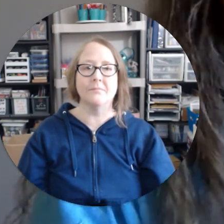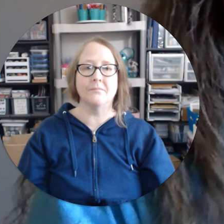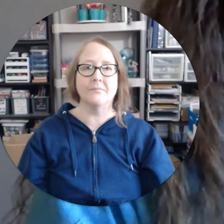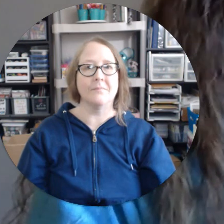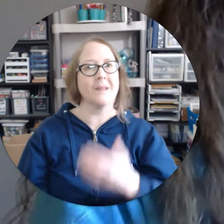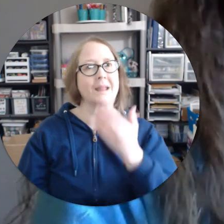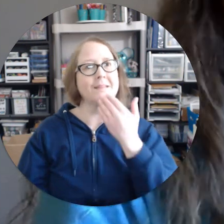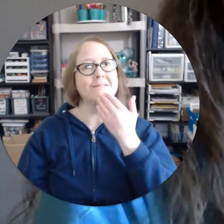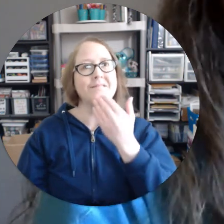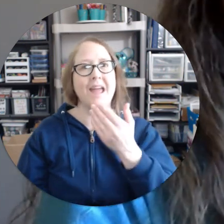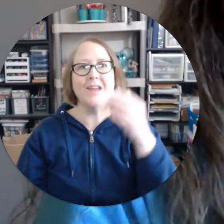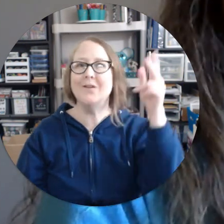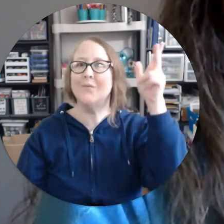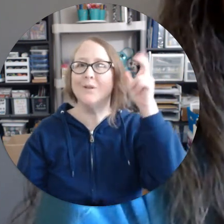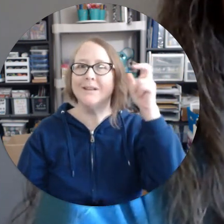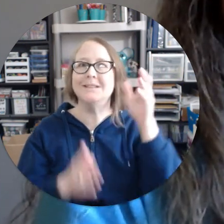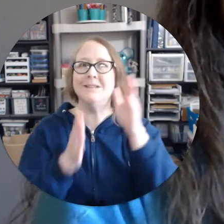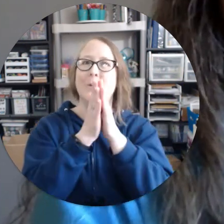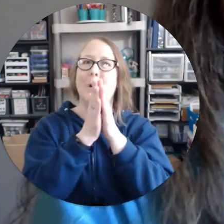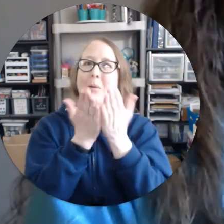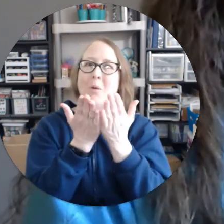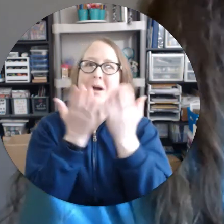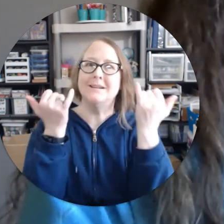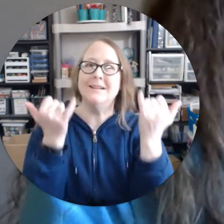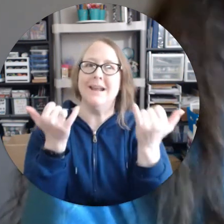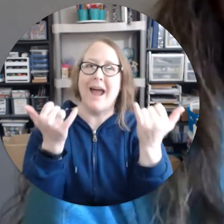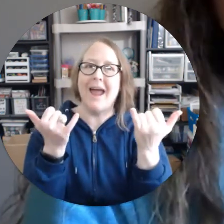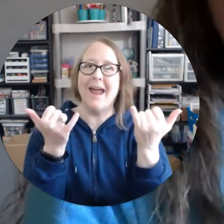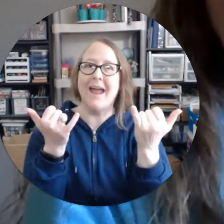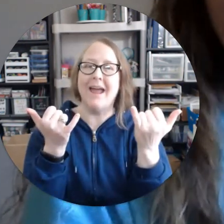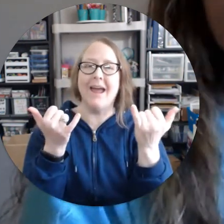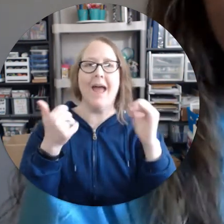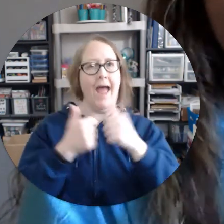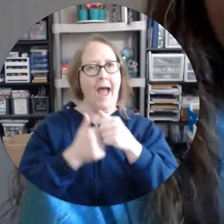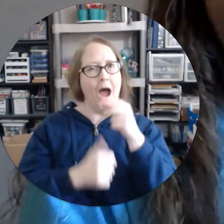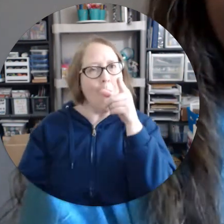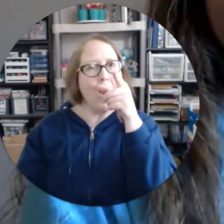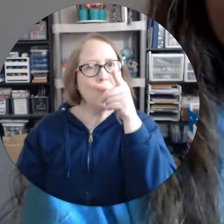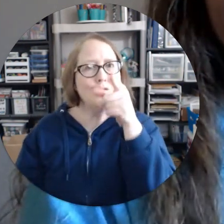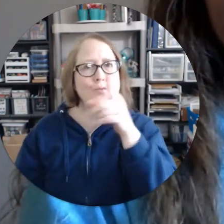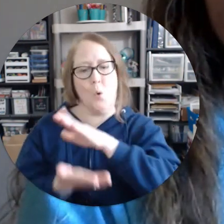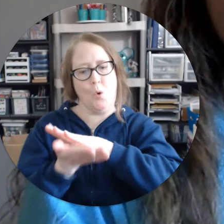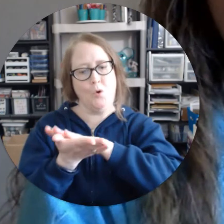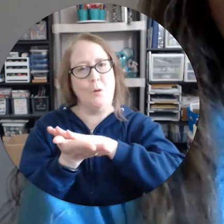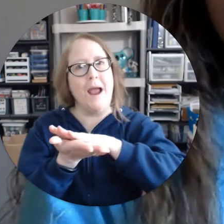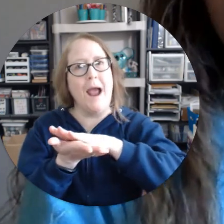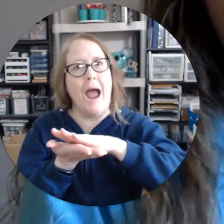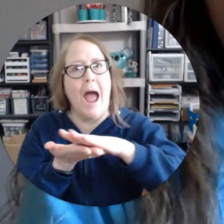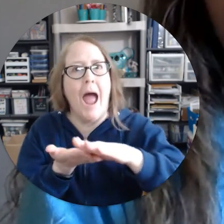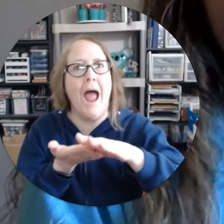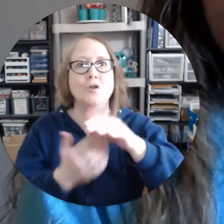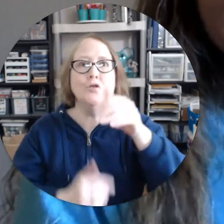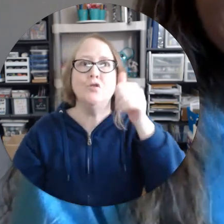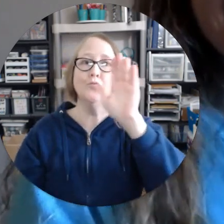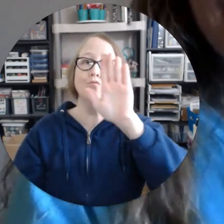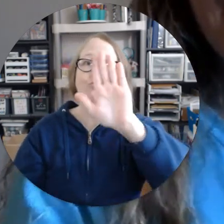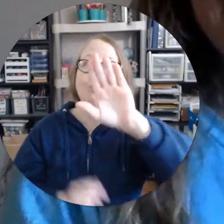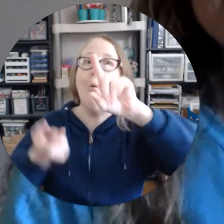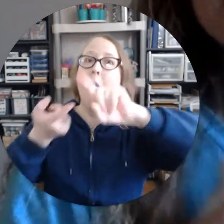Thank you for listening to our book today. How are you going to be kind to your